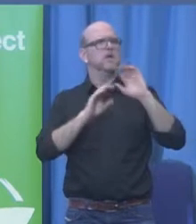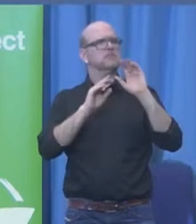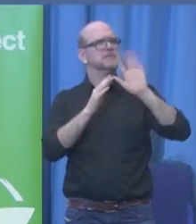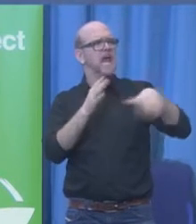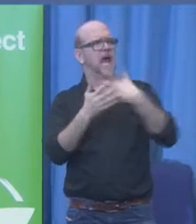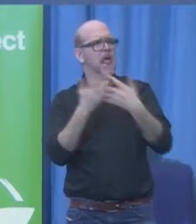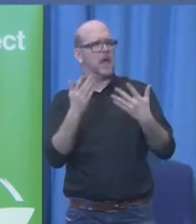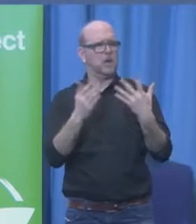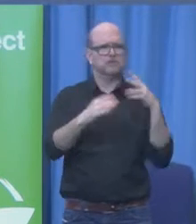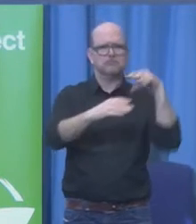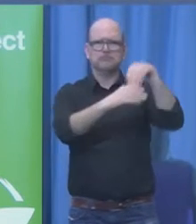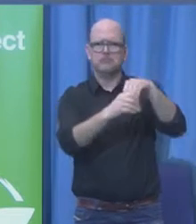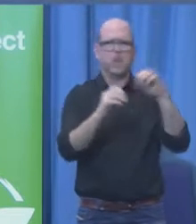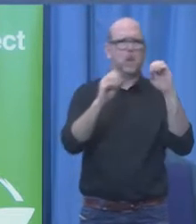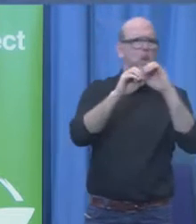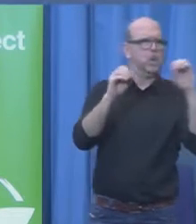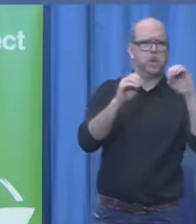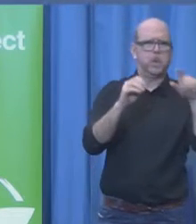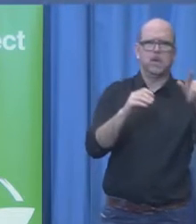learn